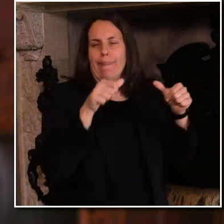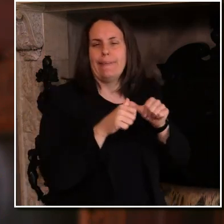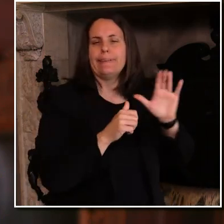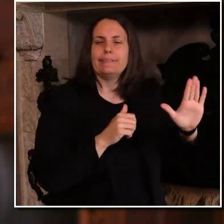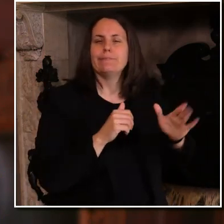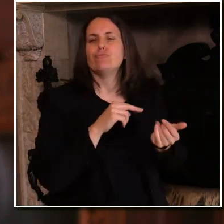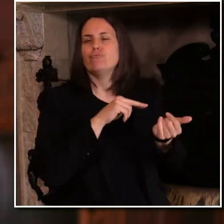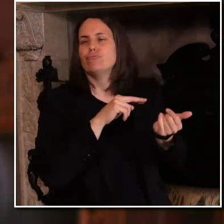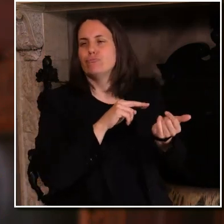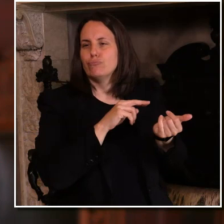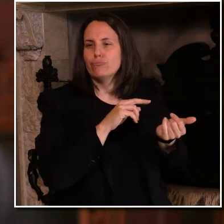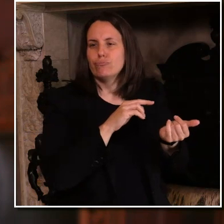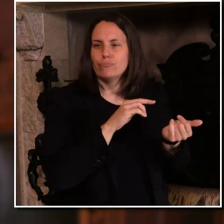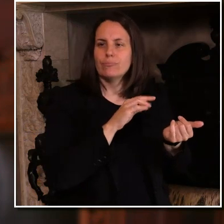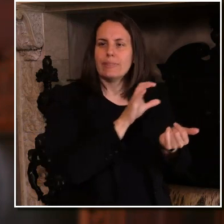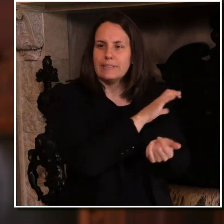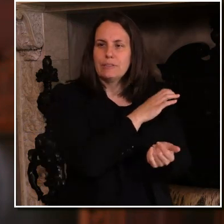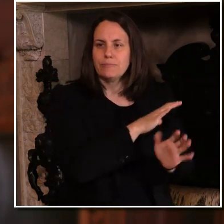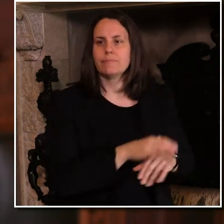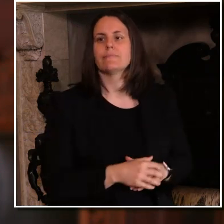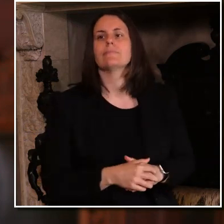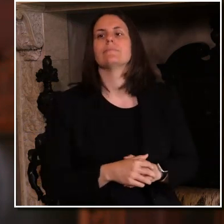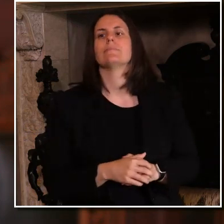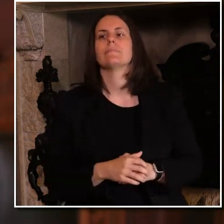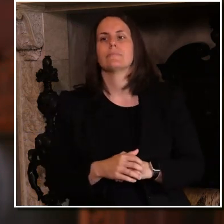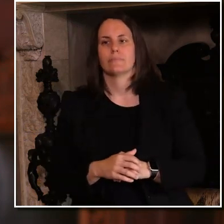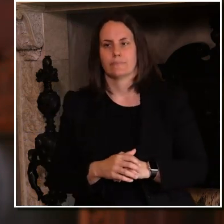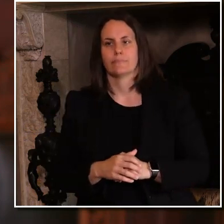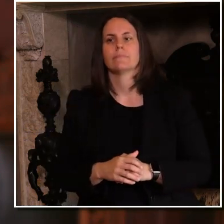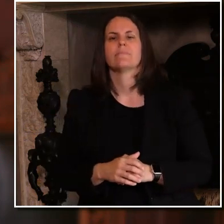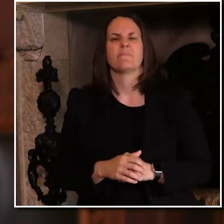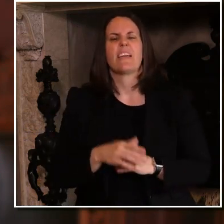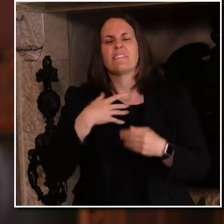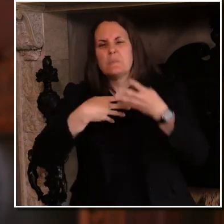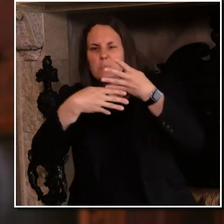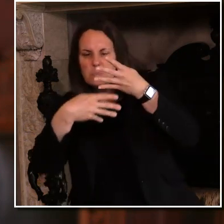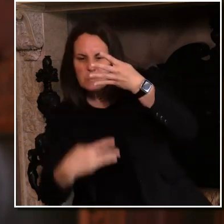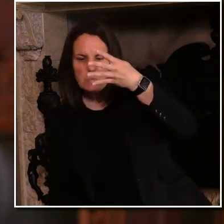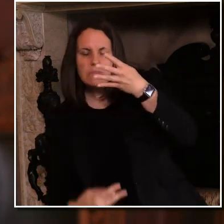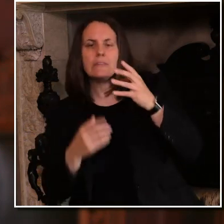break this data down by setting as well as by region.